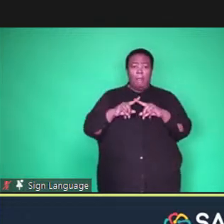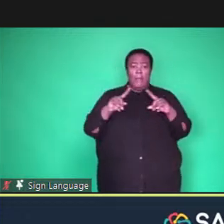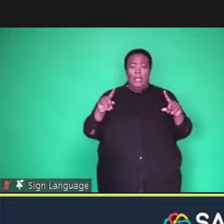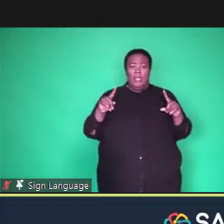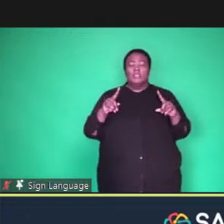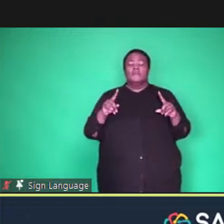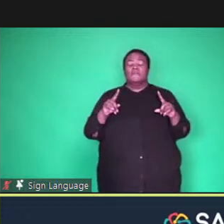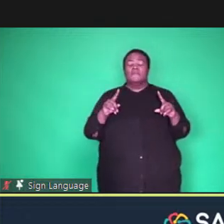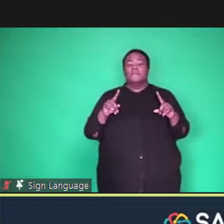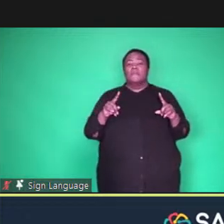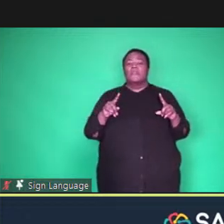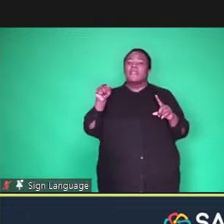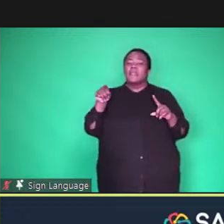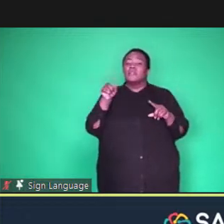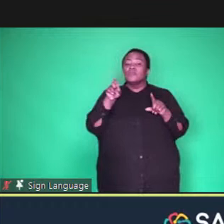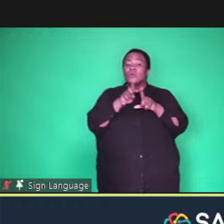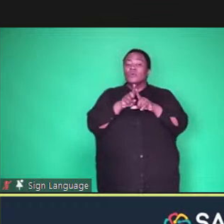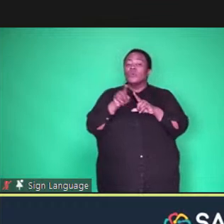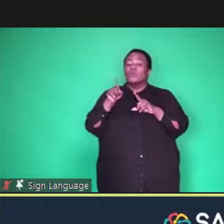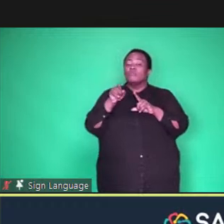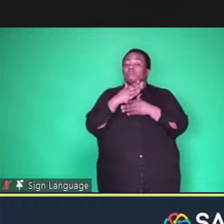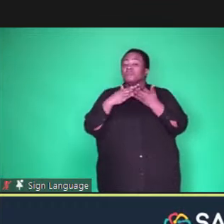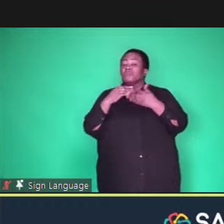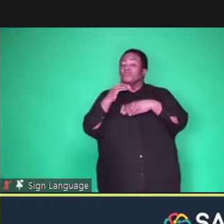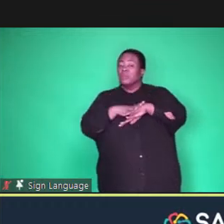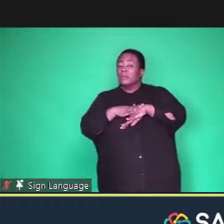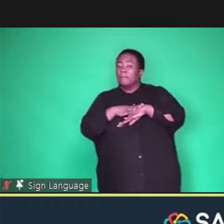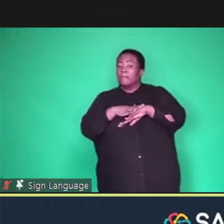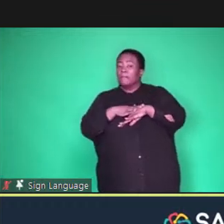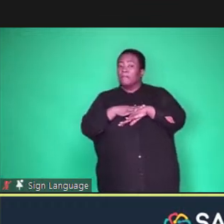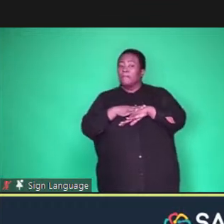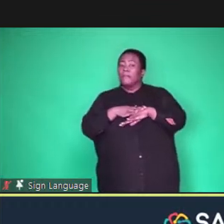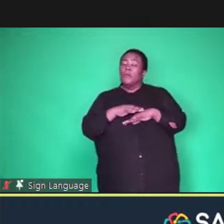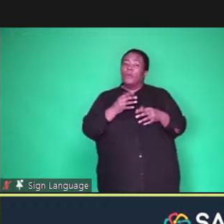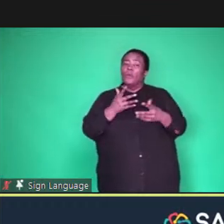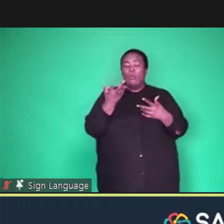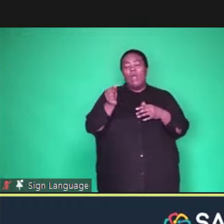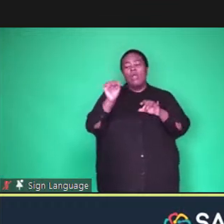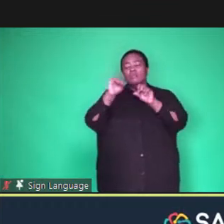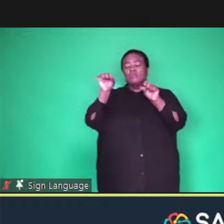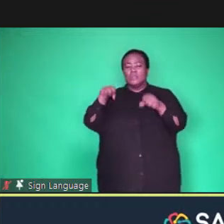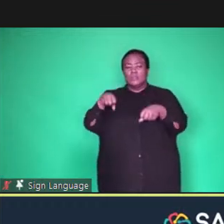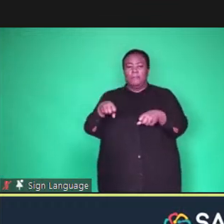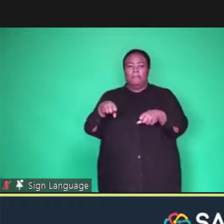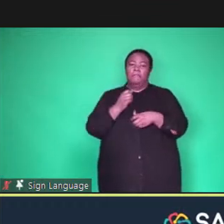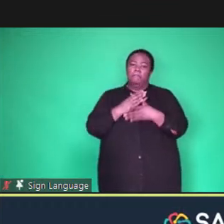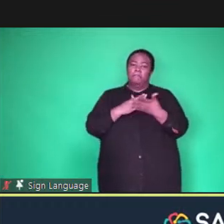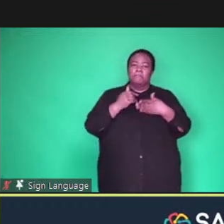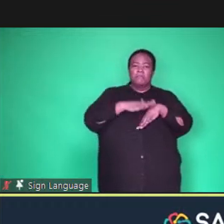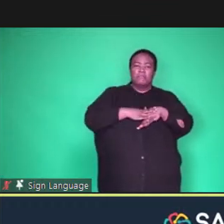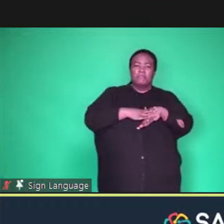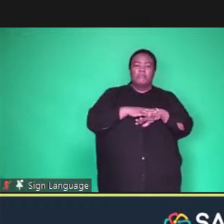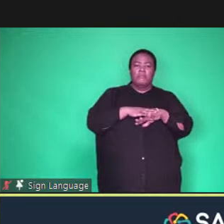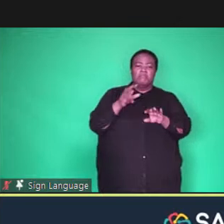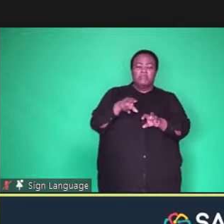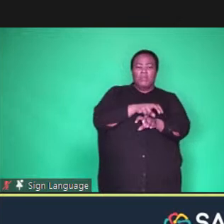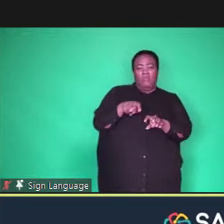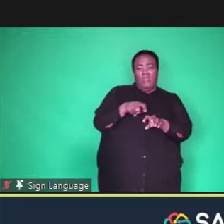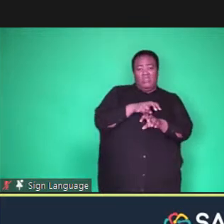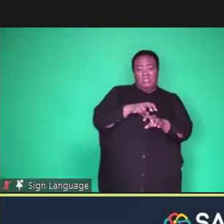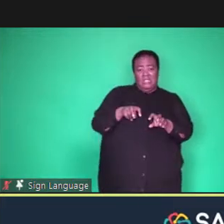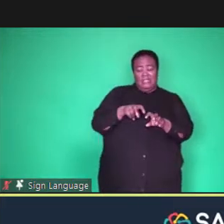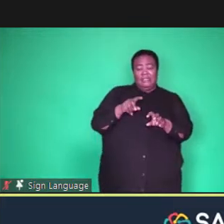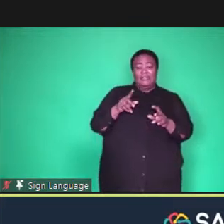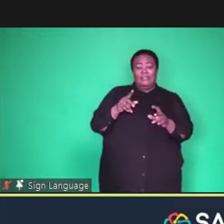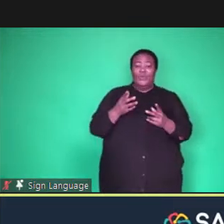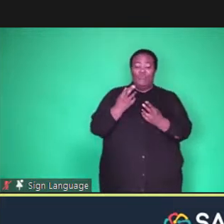extent is this temporary? We have a persistence of temporary migration. We've mentioned that. Data sources struggle